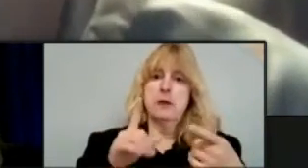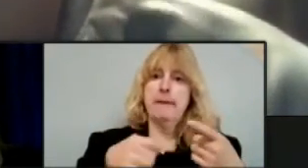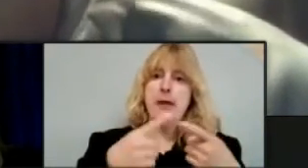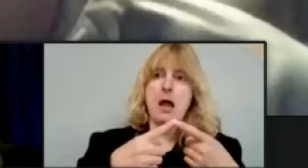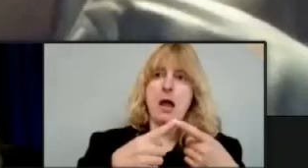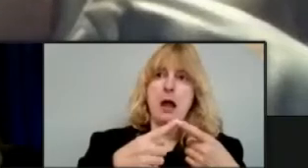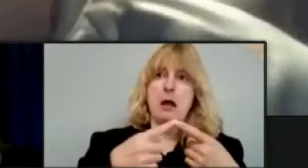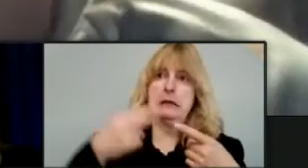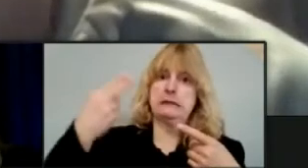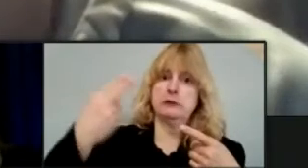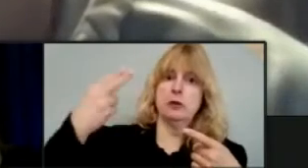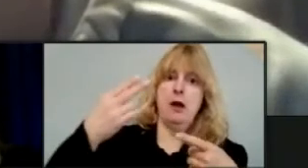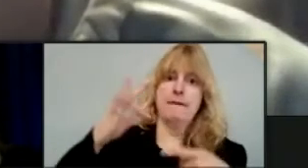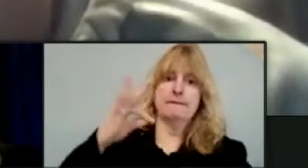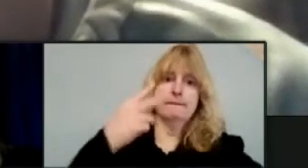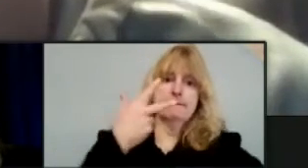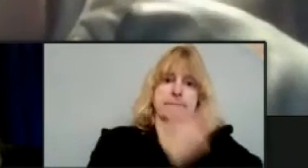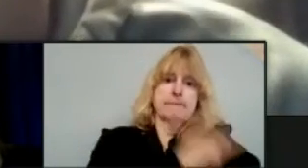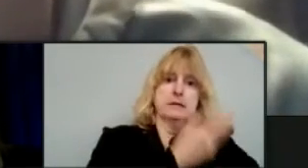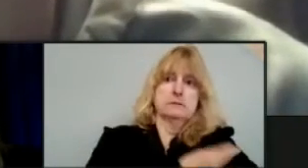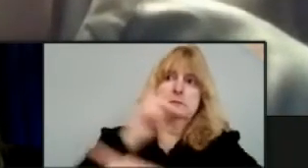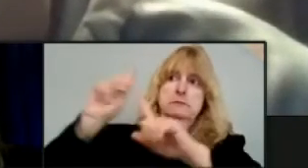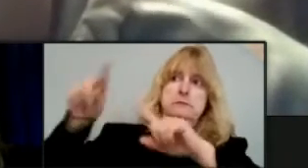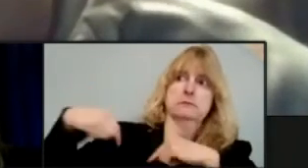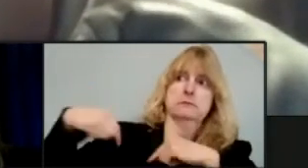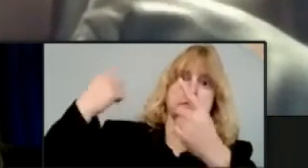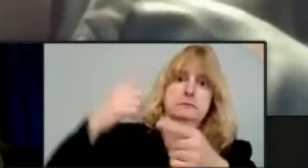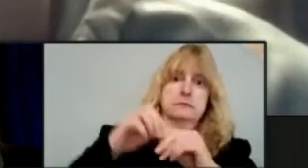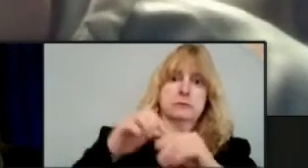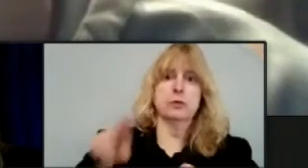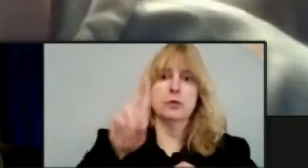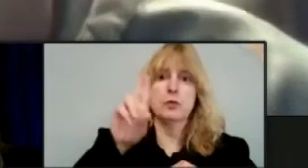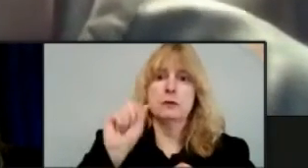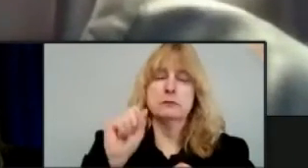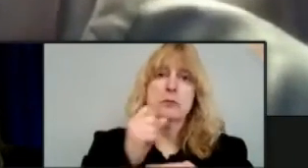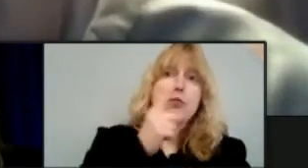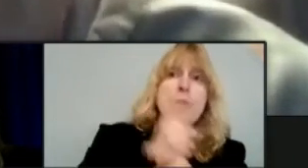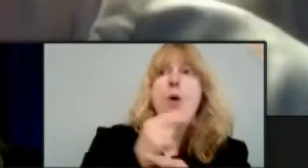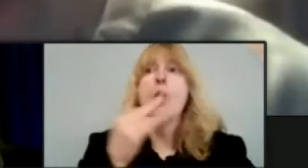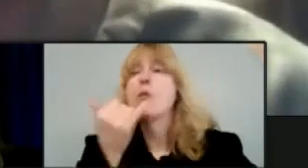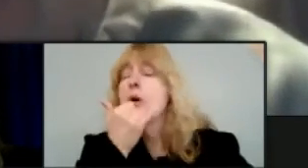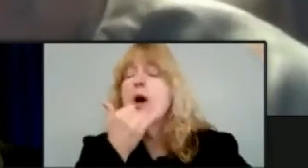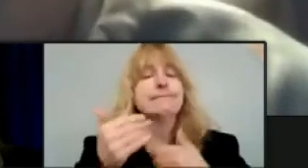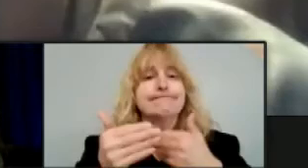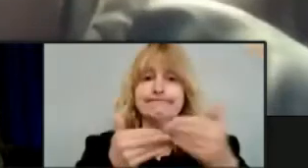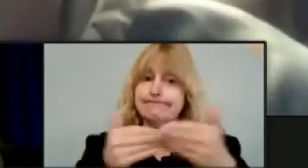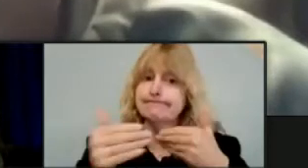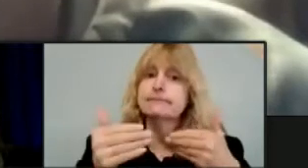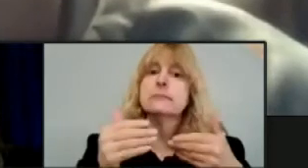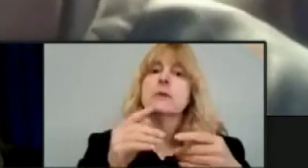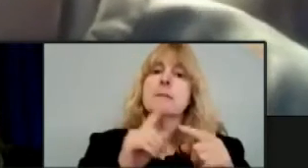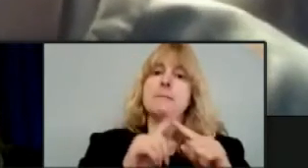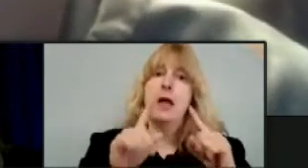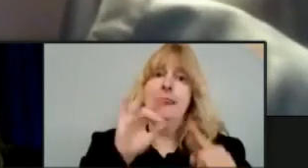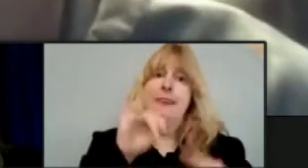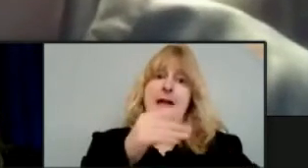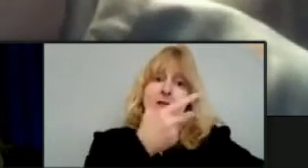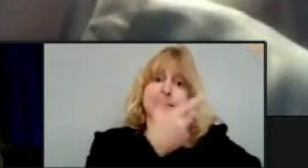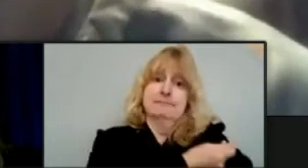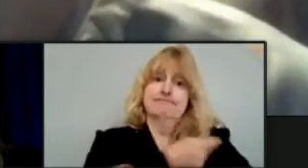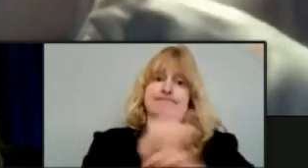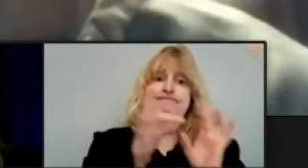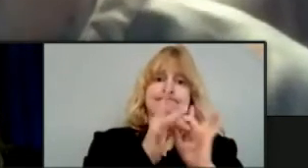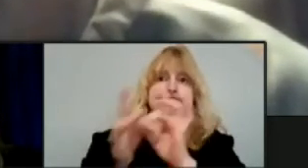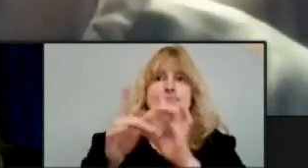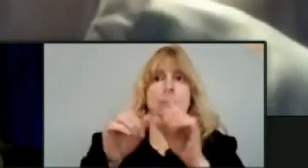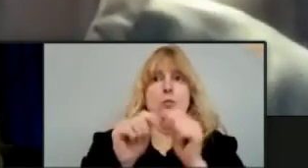country. The fact that, right or wrong, but the reality is the vaccine is linked to the Trump administration and its creation.